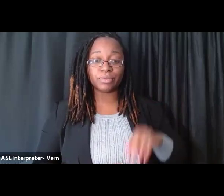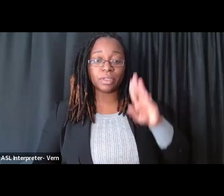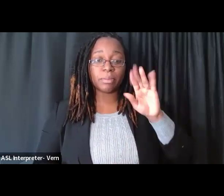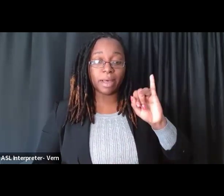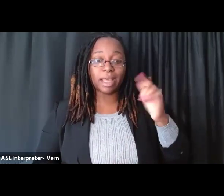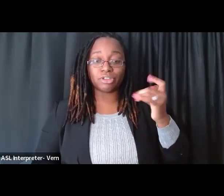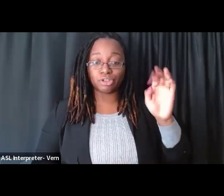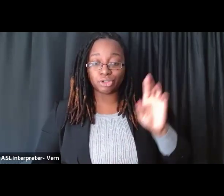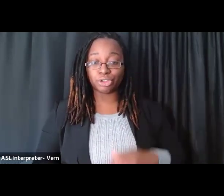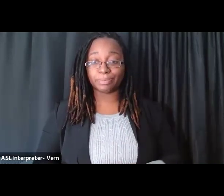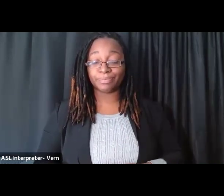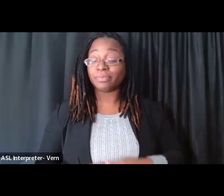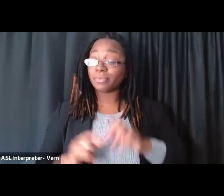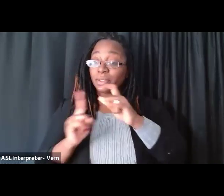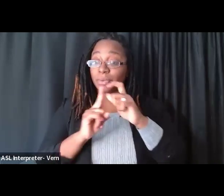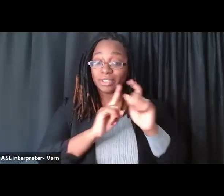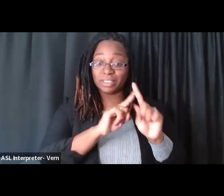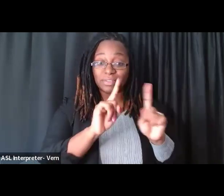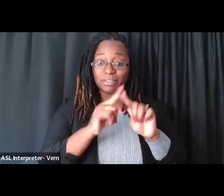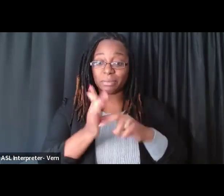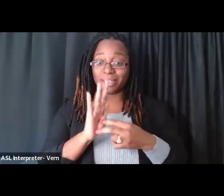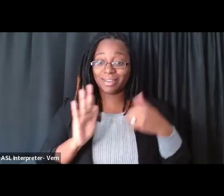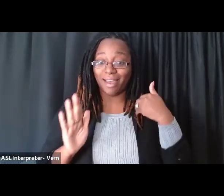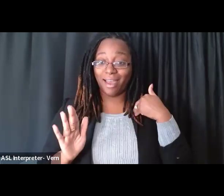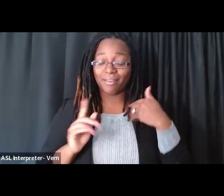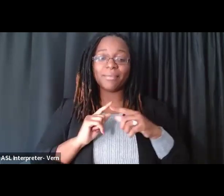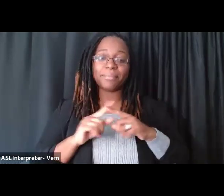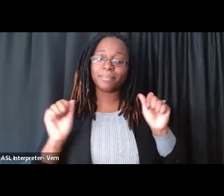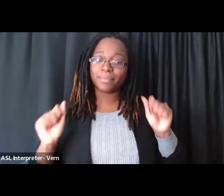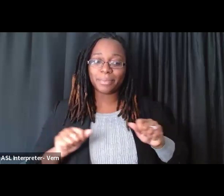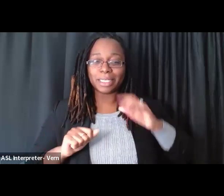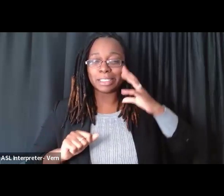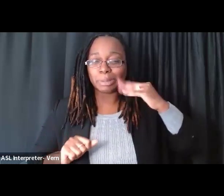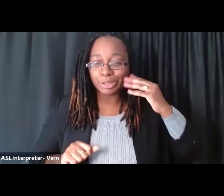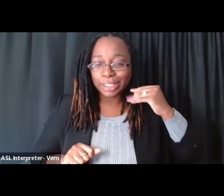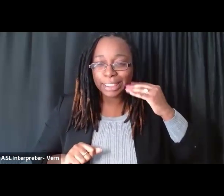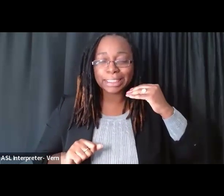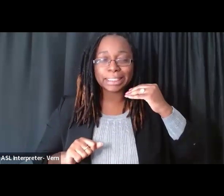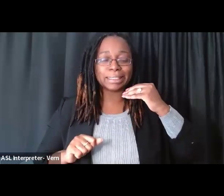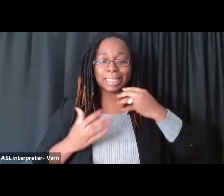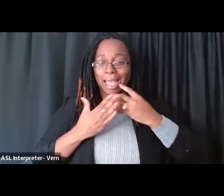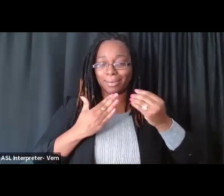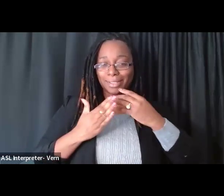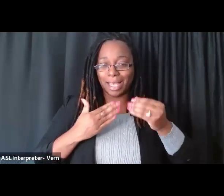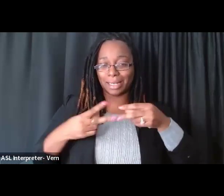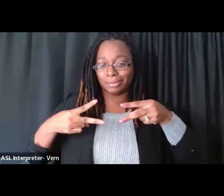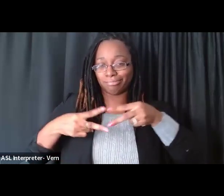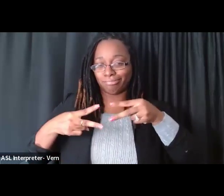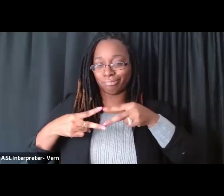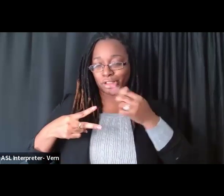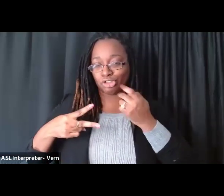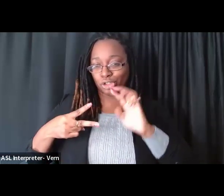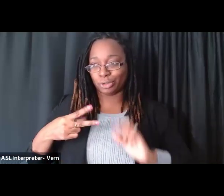terms have slightly different meanings, they all refer to an experience outside of a gender binary.